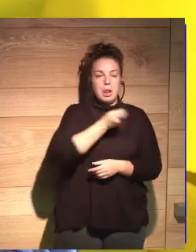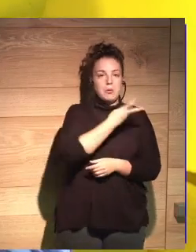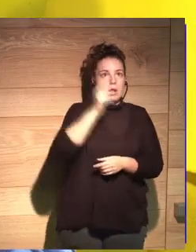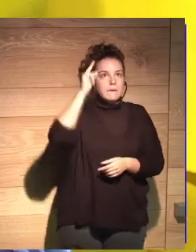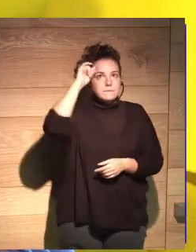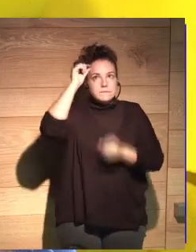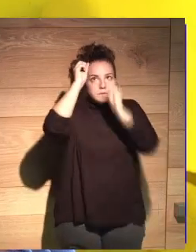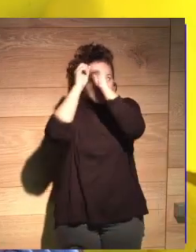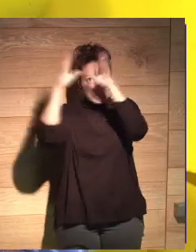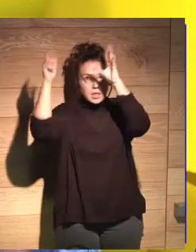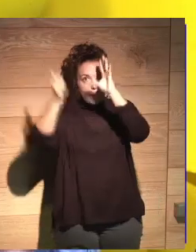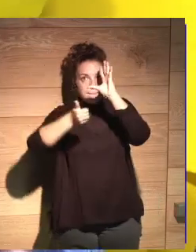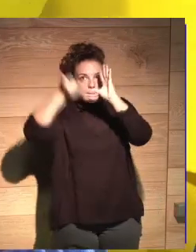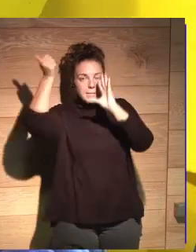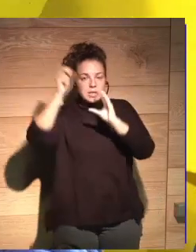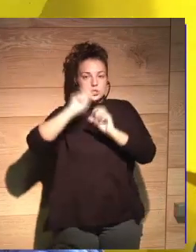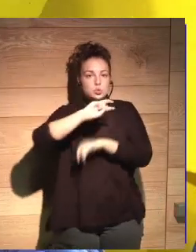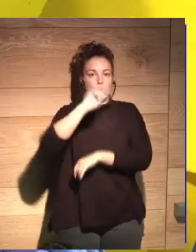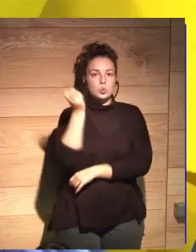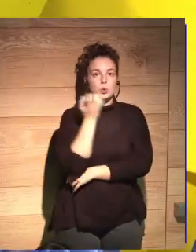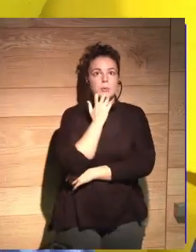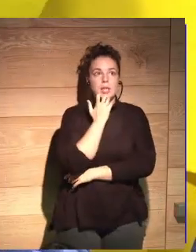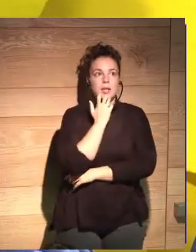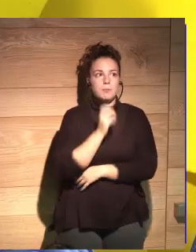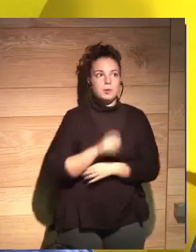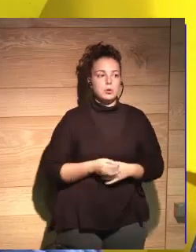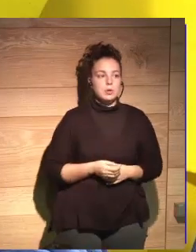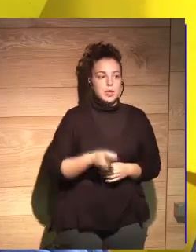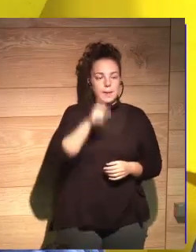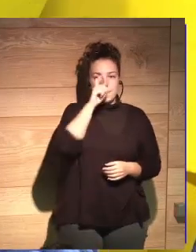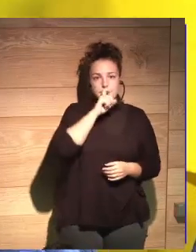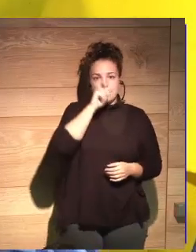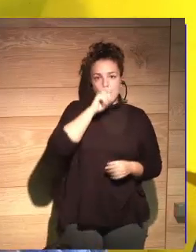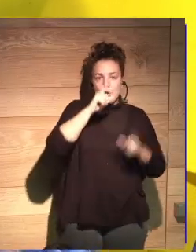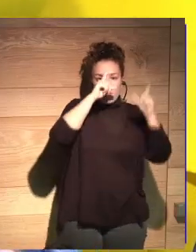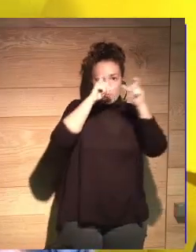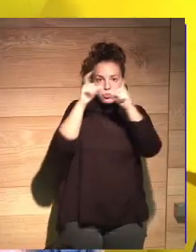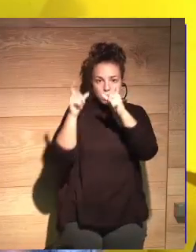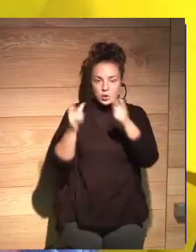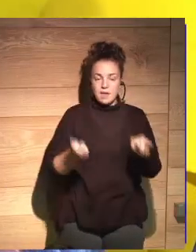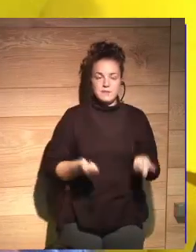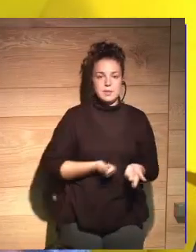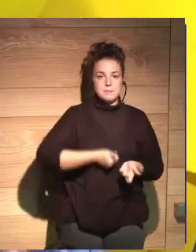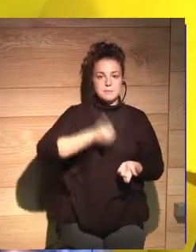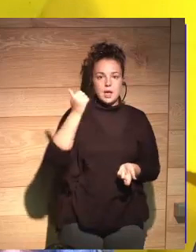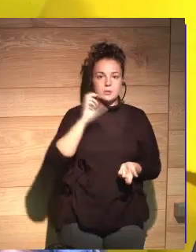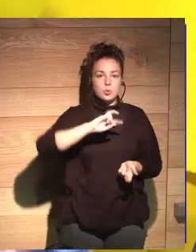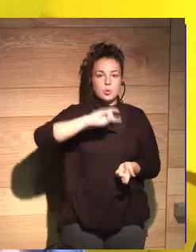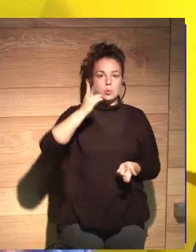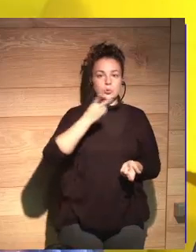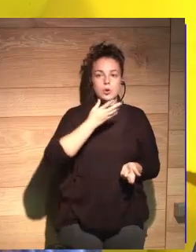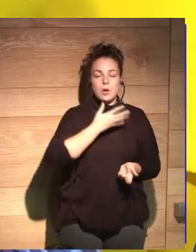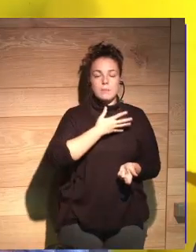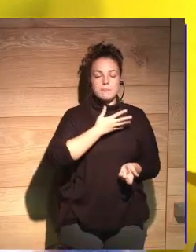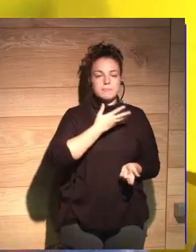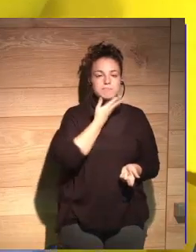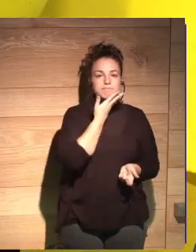have more imagination, some, I don't know, have a photographic memory, or they would